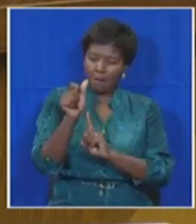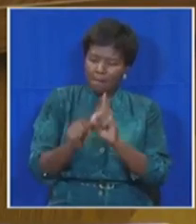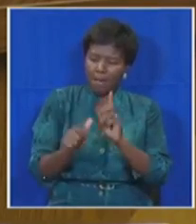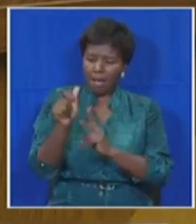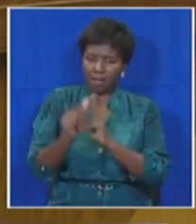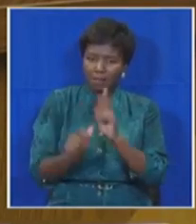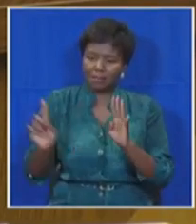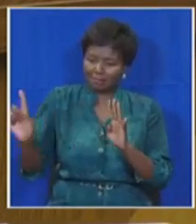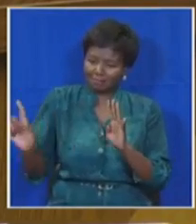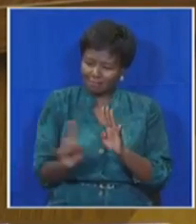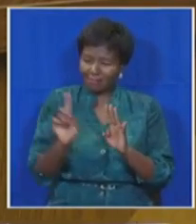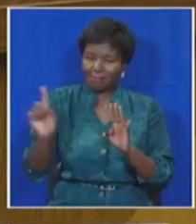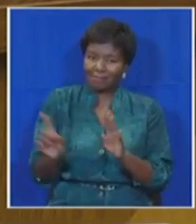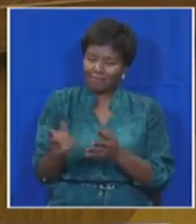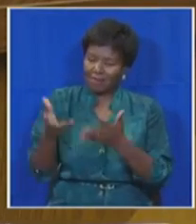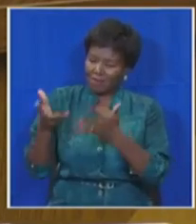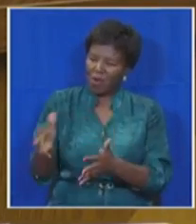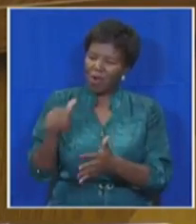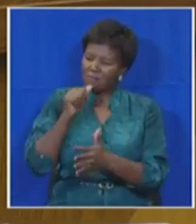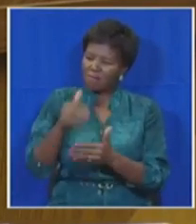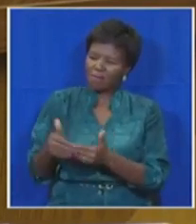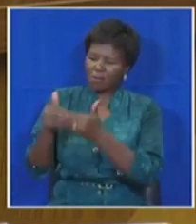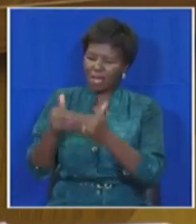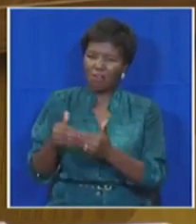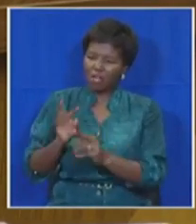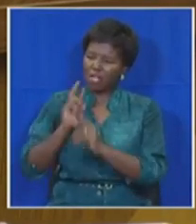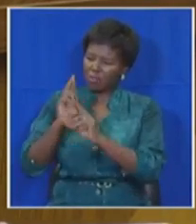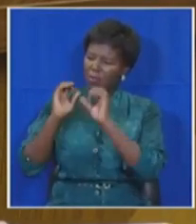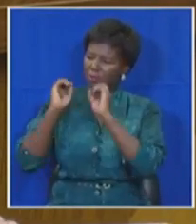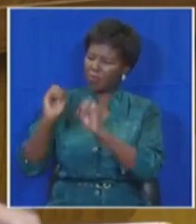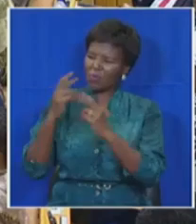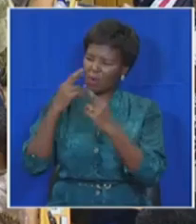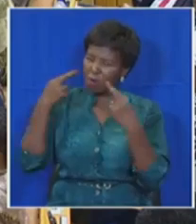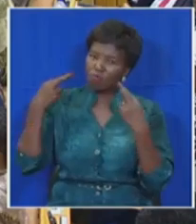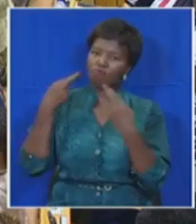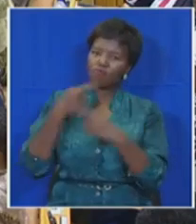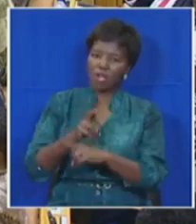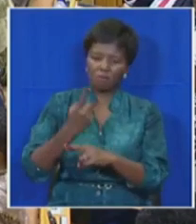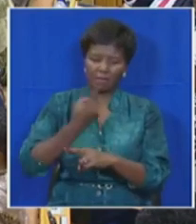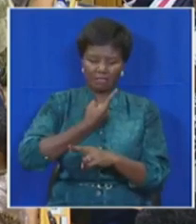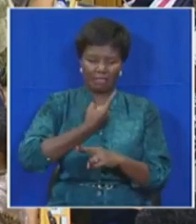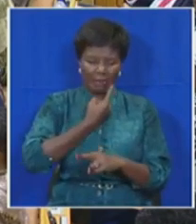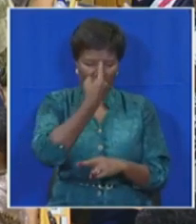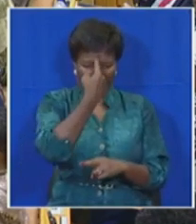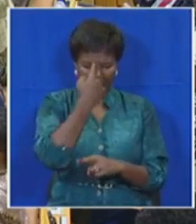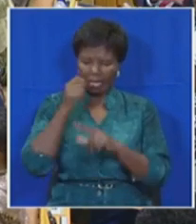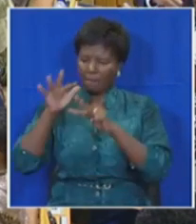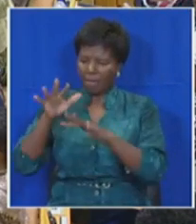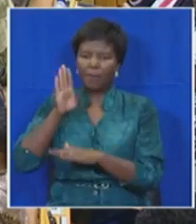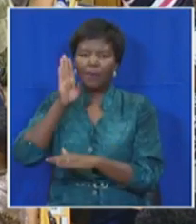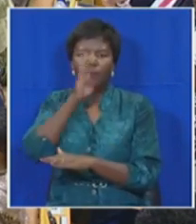this uncaring, unresponsive, arrogant and inward-looking lot here today.